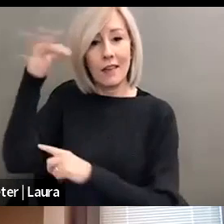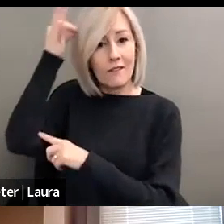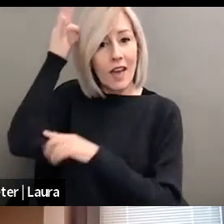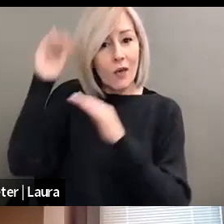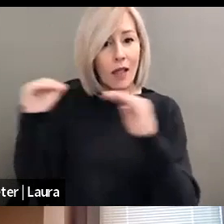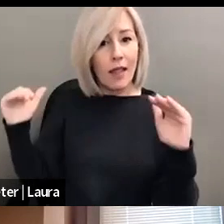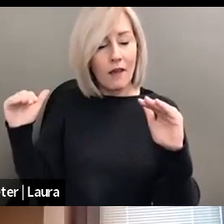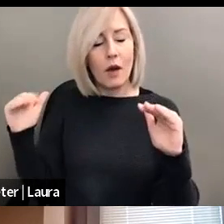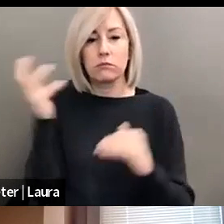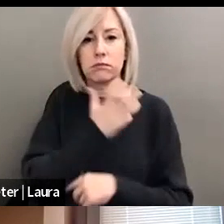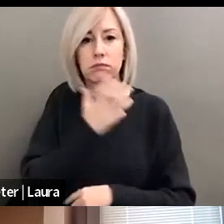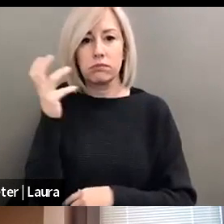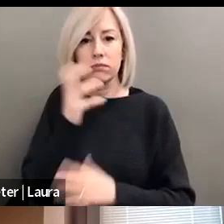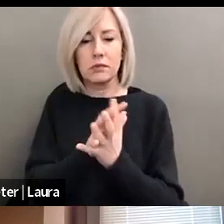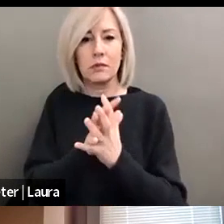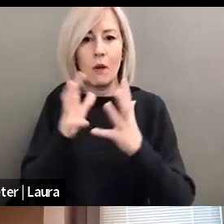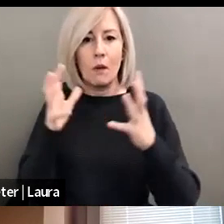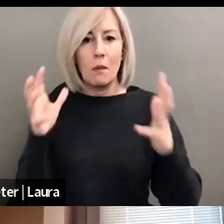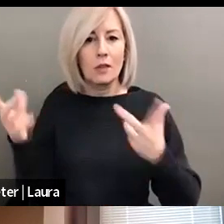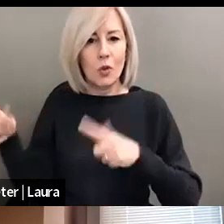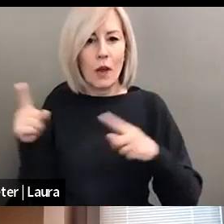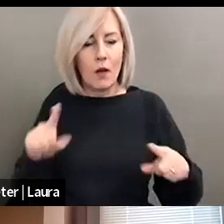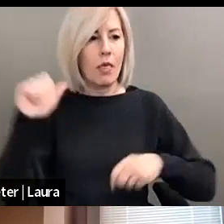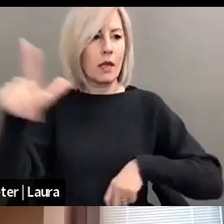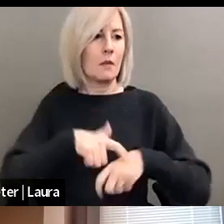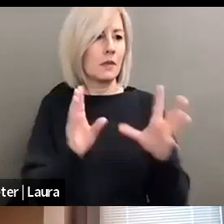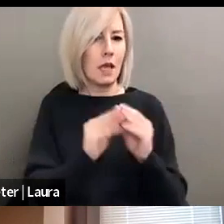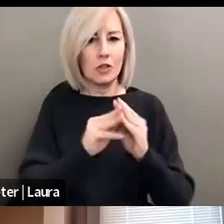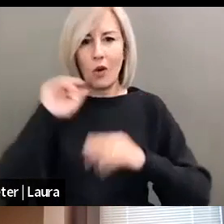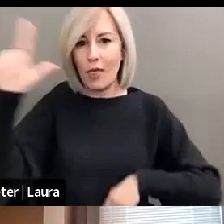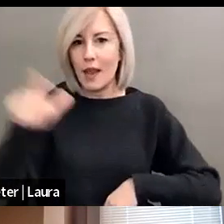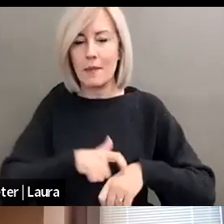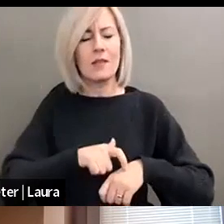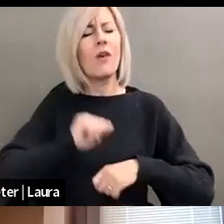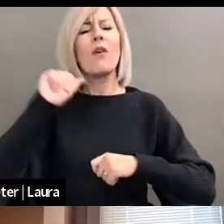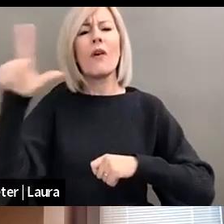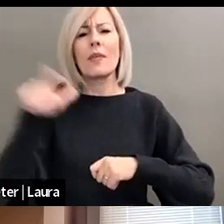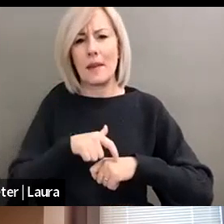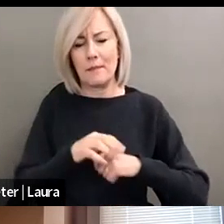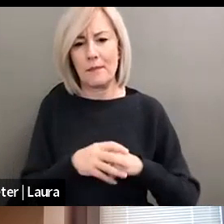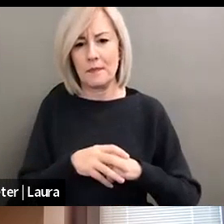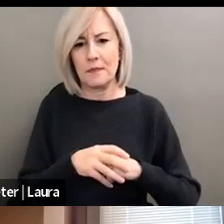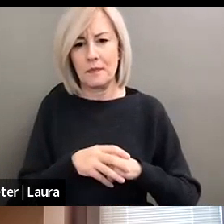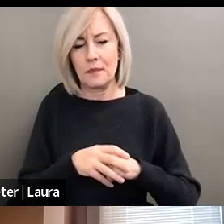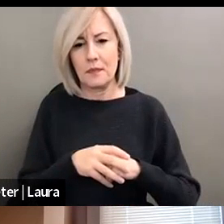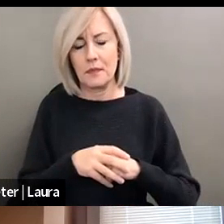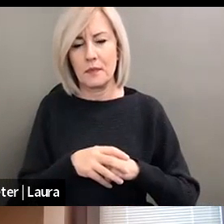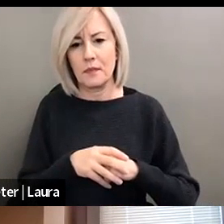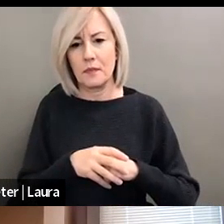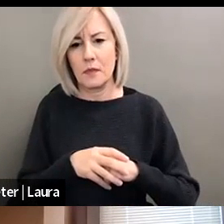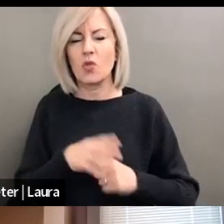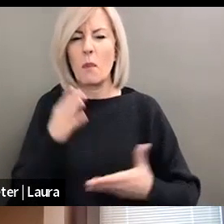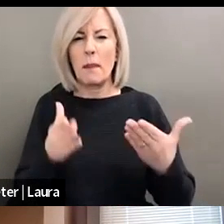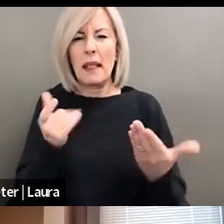level, so much is going on all the time. They're in session all the time. They're doing stuff all the time. And it's maybe a little